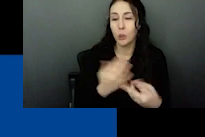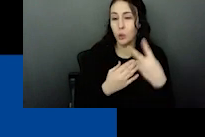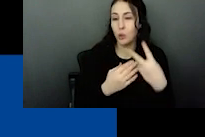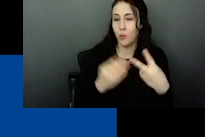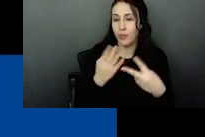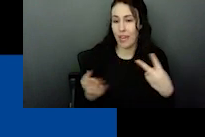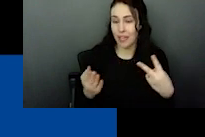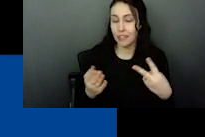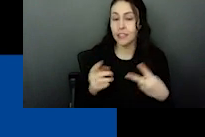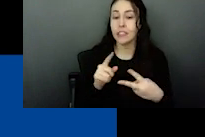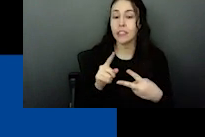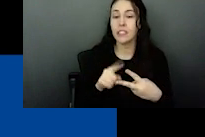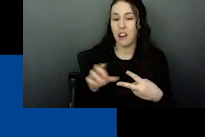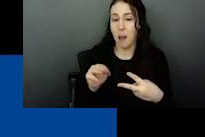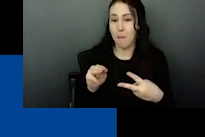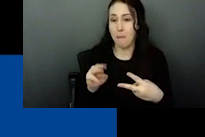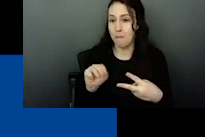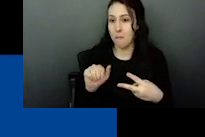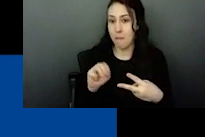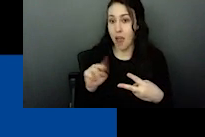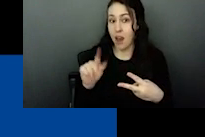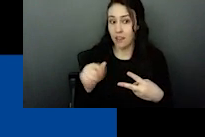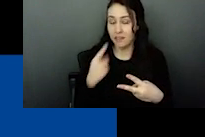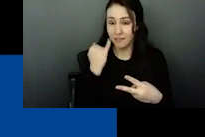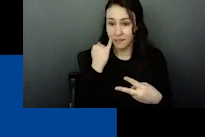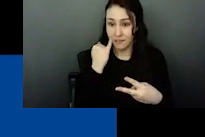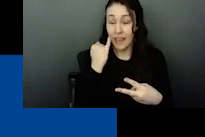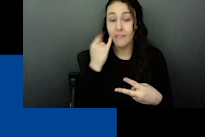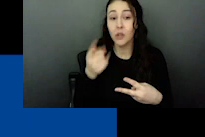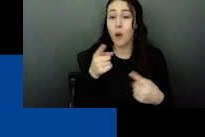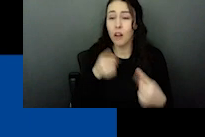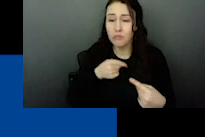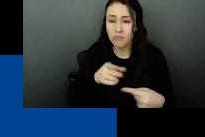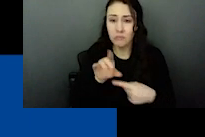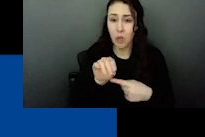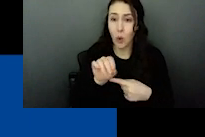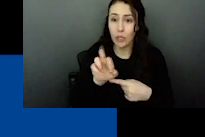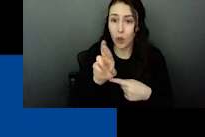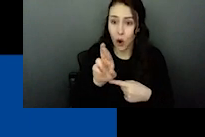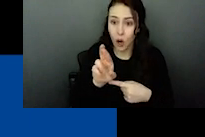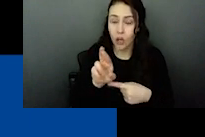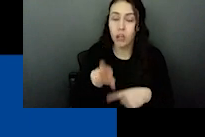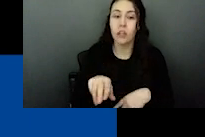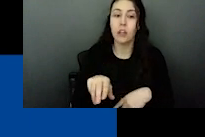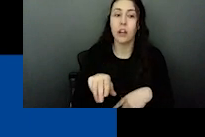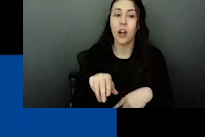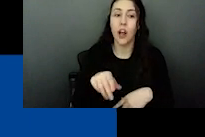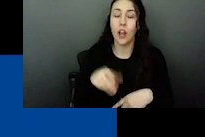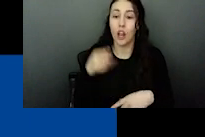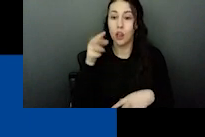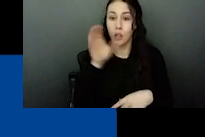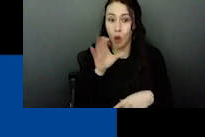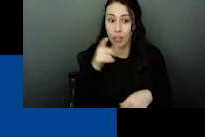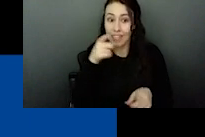as Amanda said, like if you're having difficulty finding OER, look here for your discipline, because there's been intention about trying to